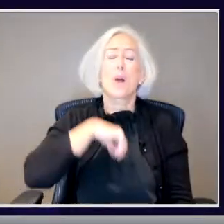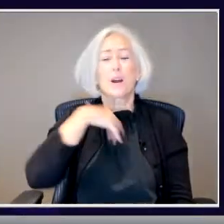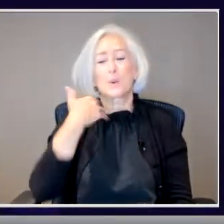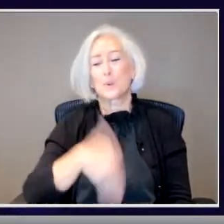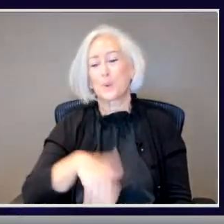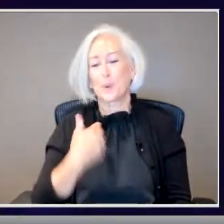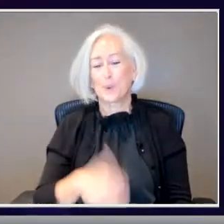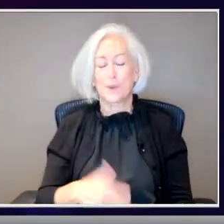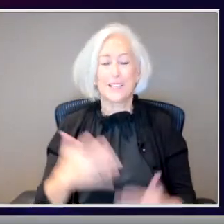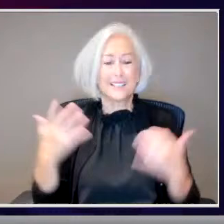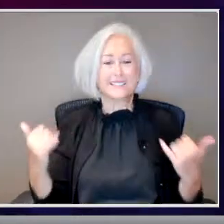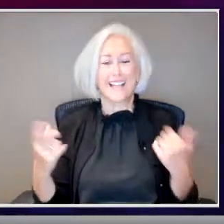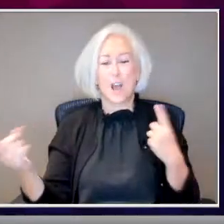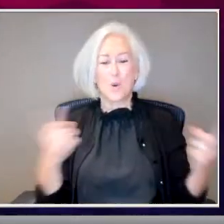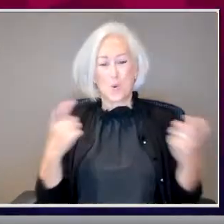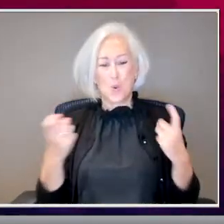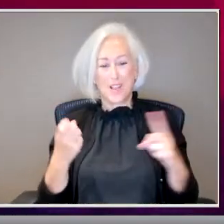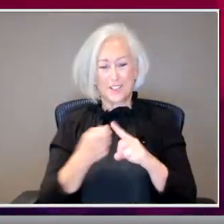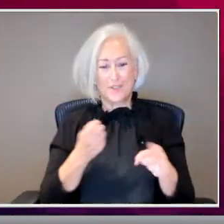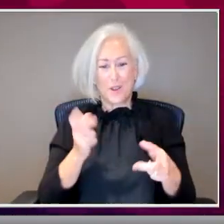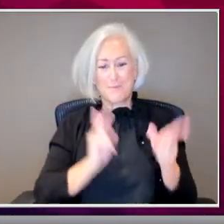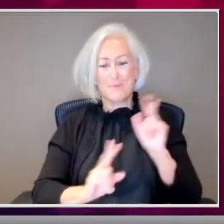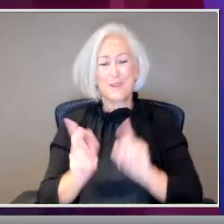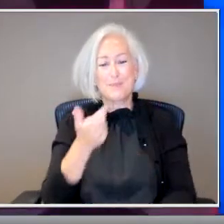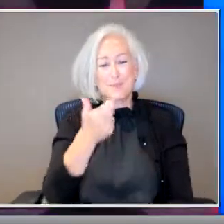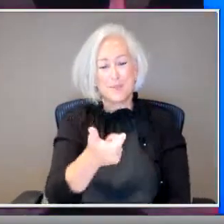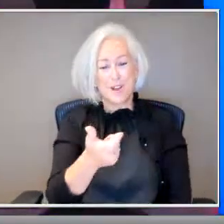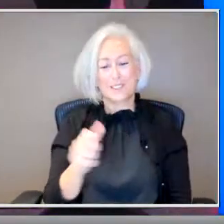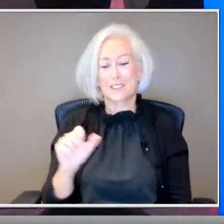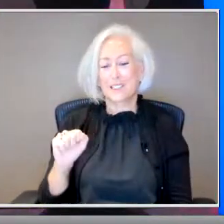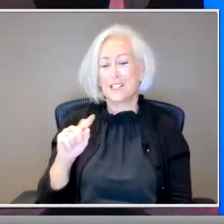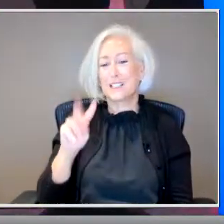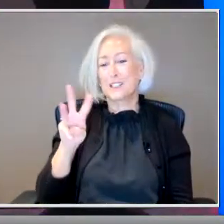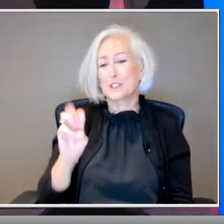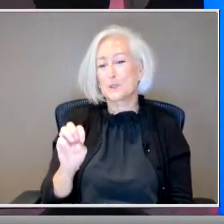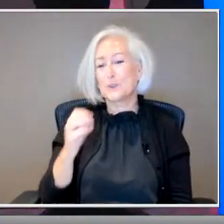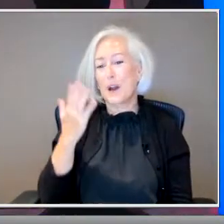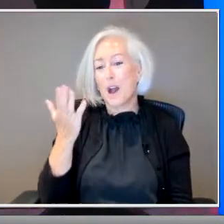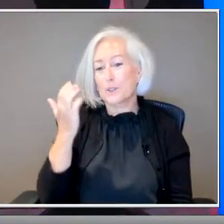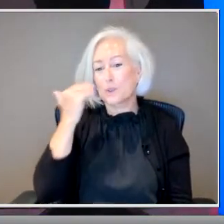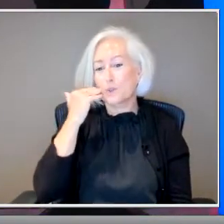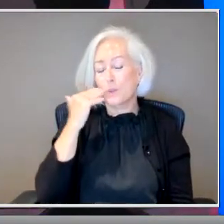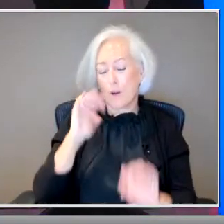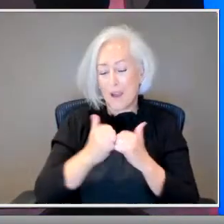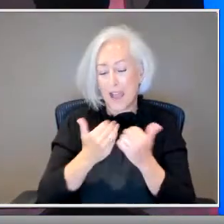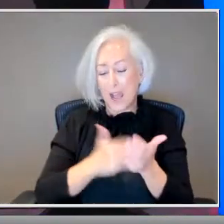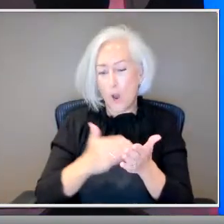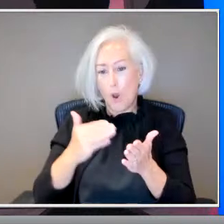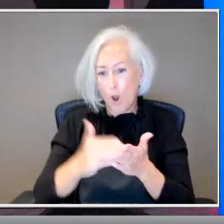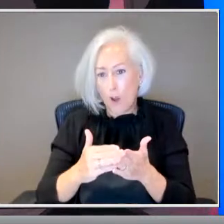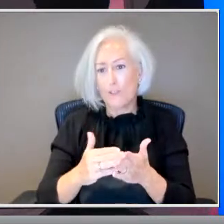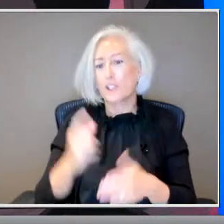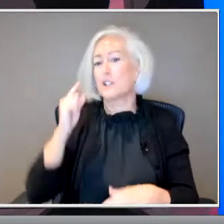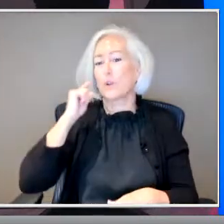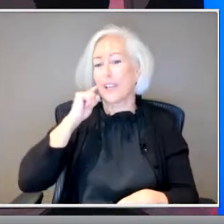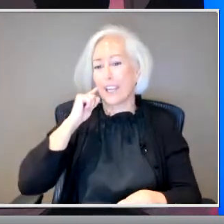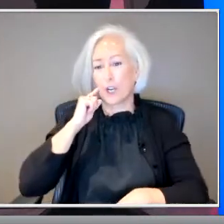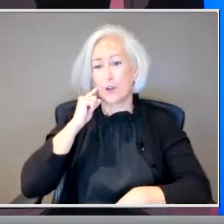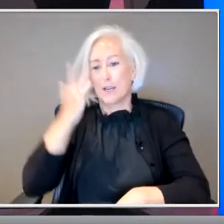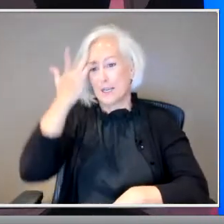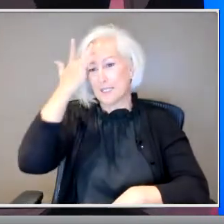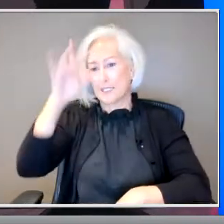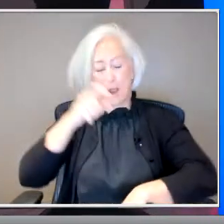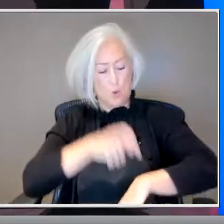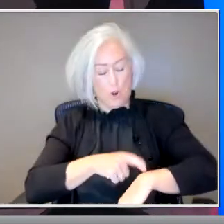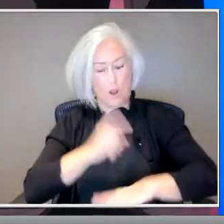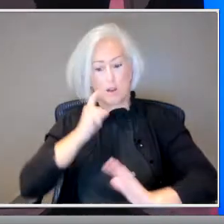you can send them to us as well right now. Stu wants to know, how often do the doctors hear about a smartwatch detecting cardiac problems? Are